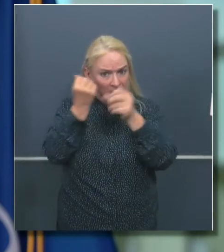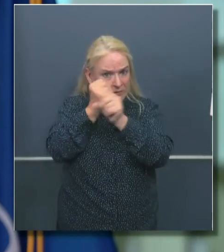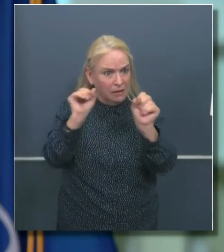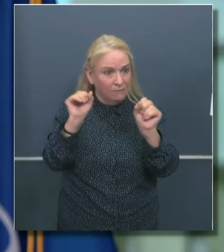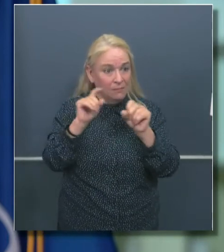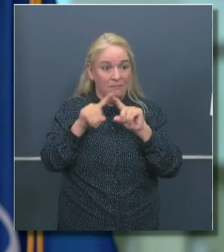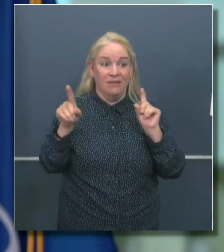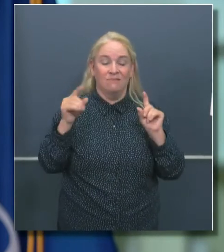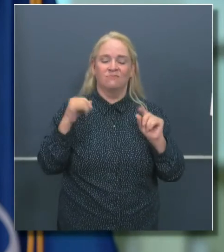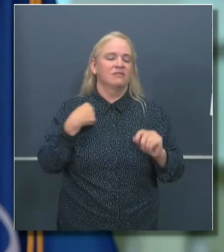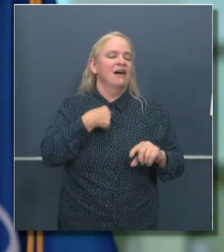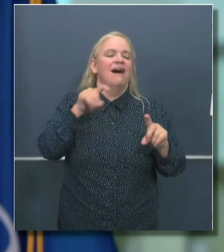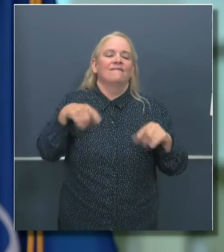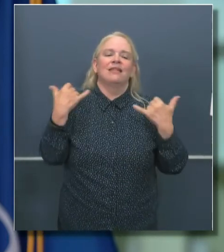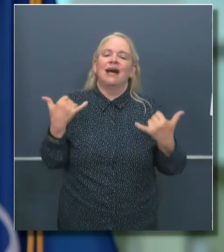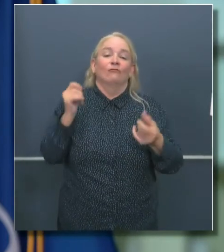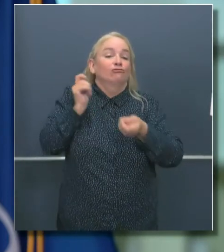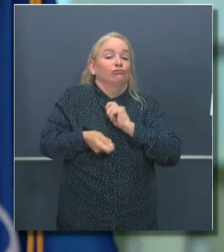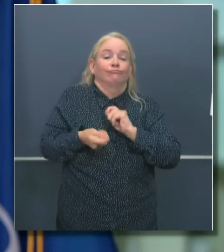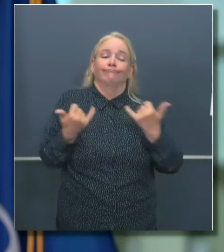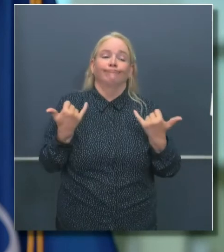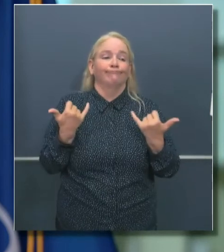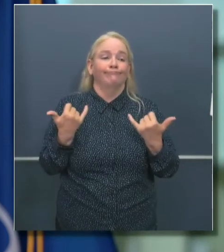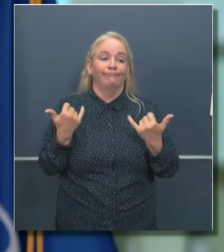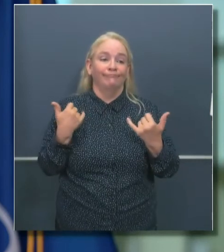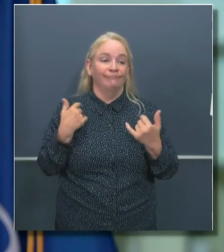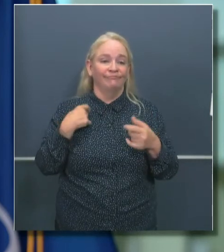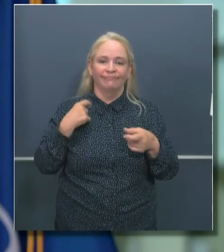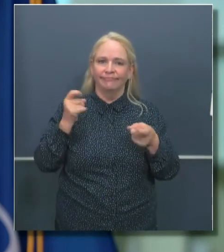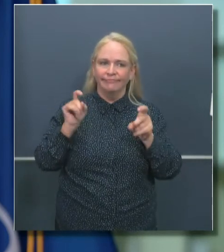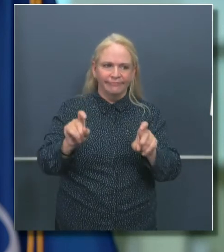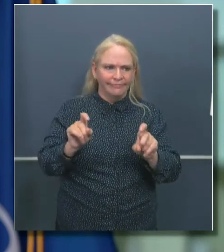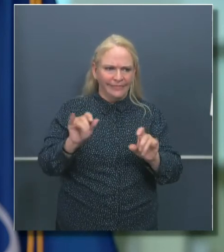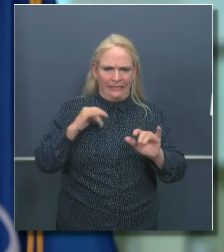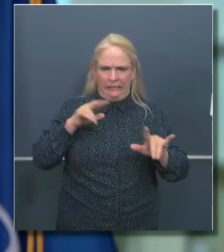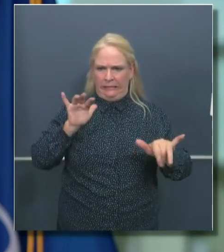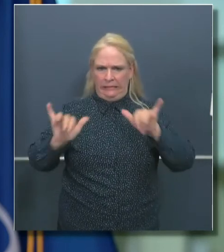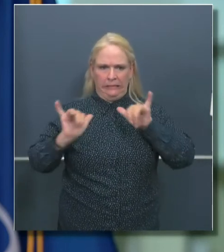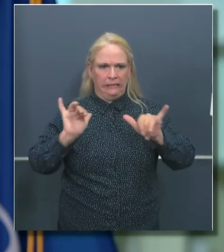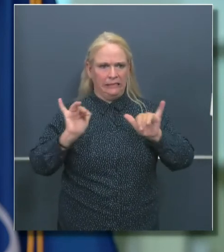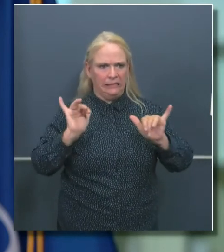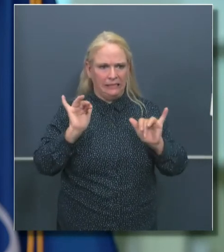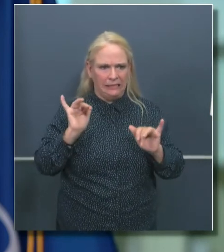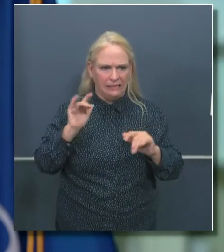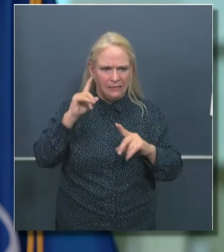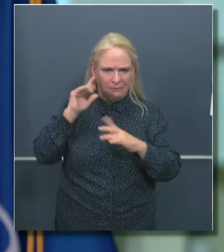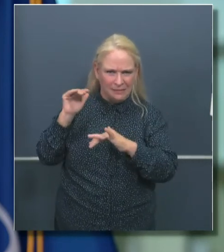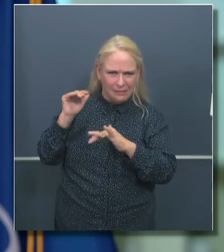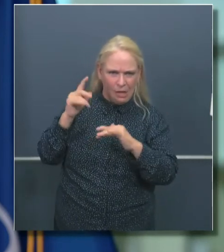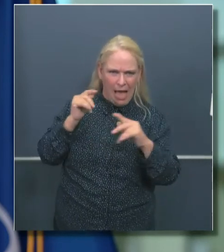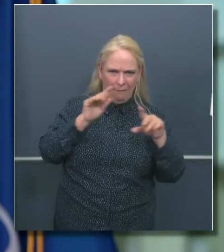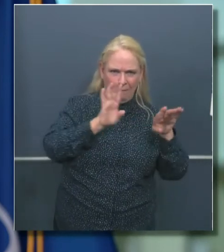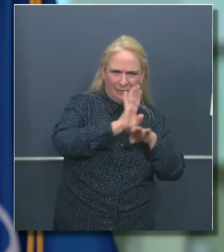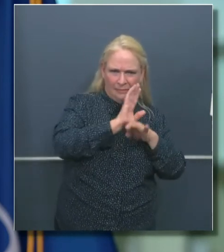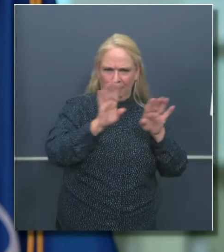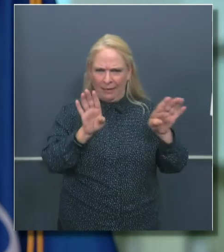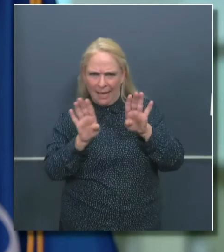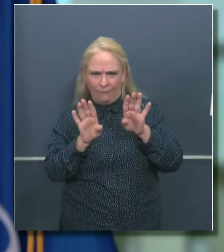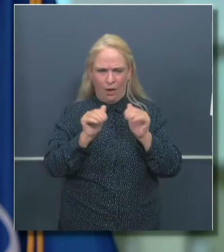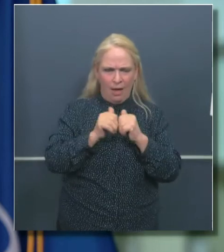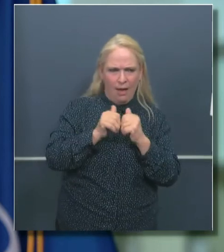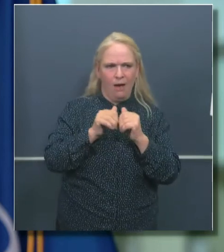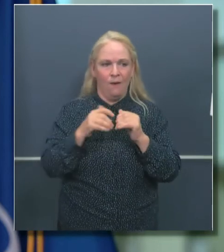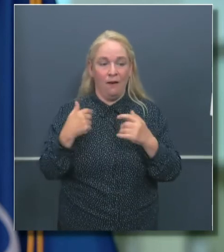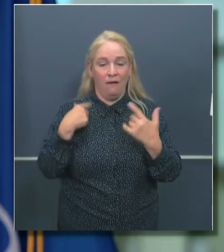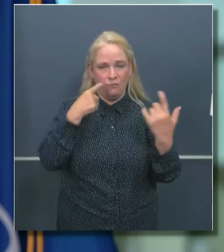change, we have to modify, and we have to adapt different set of expectations and behaviors. And if we can't socially